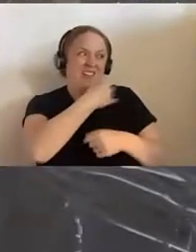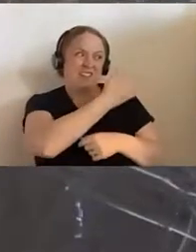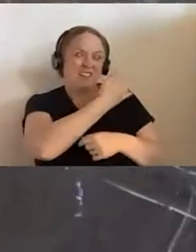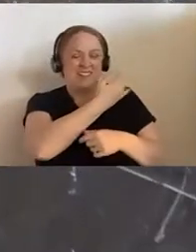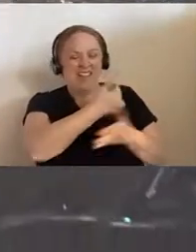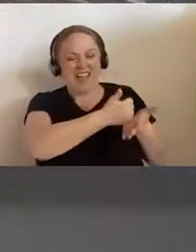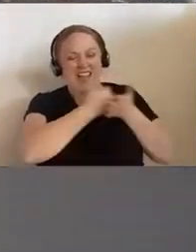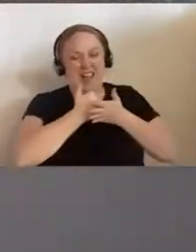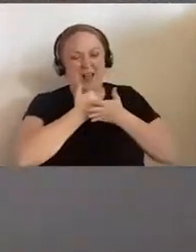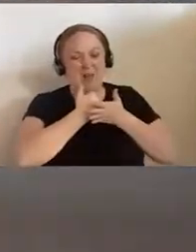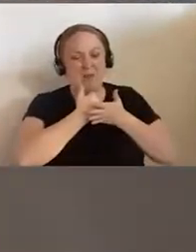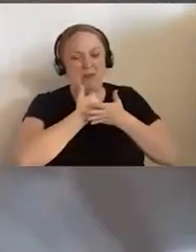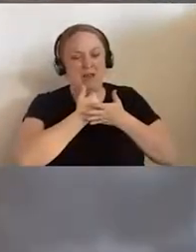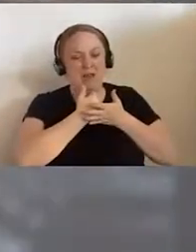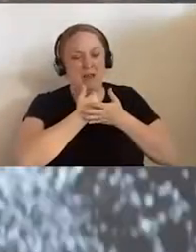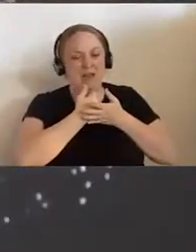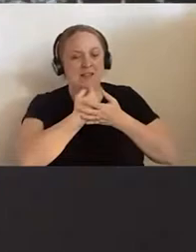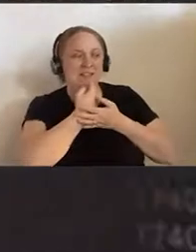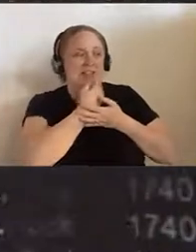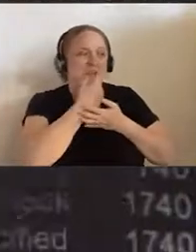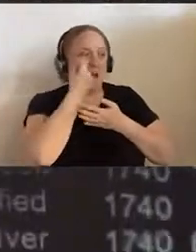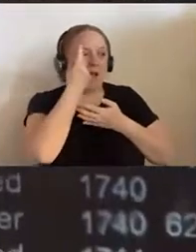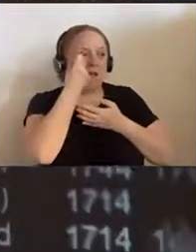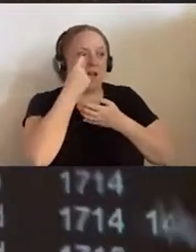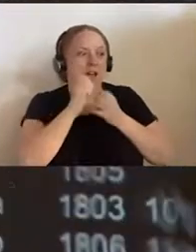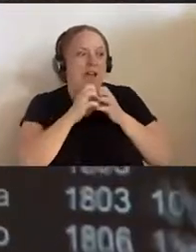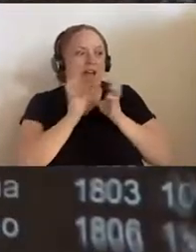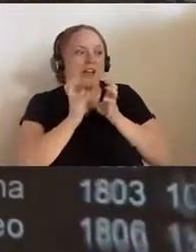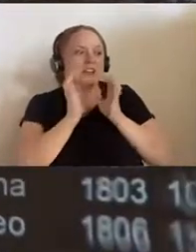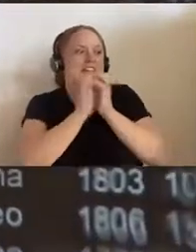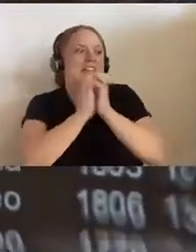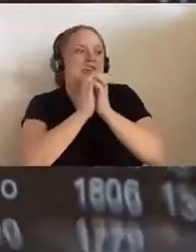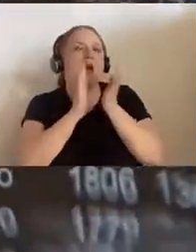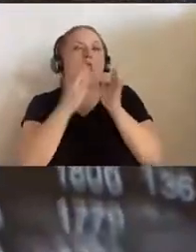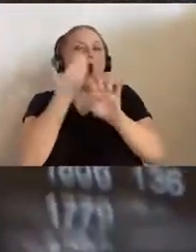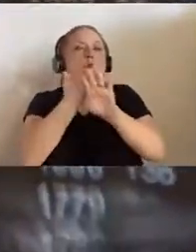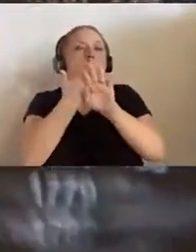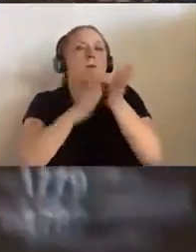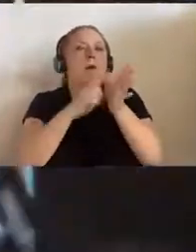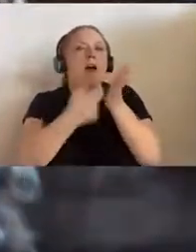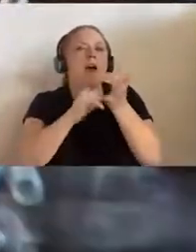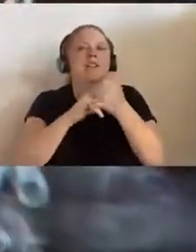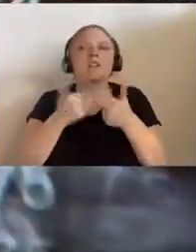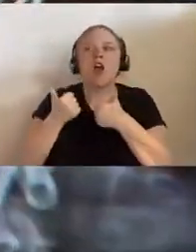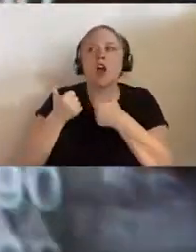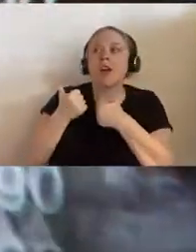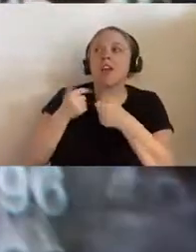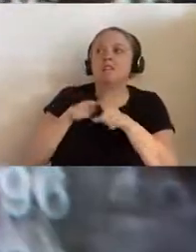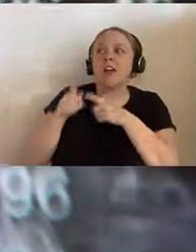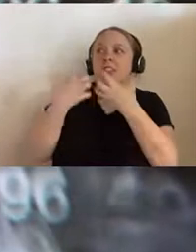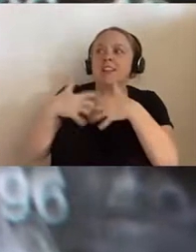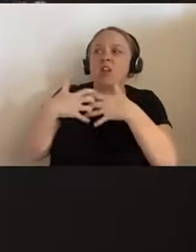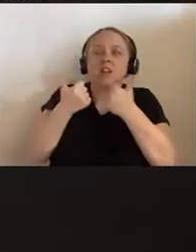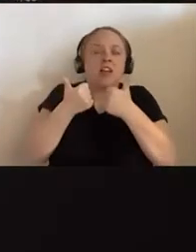great if we, I don't know, hatched eggs on Mars. And he goes, okay, great. Yeah, we can look at doing that. So with this